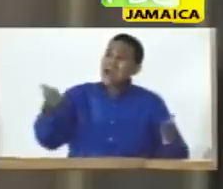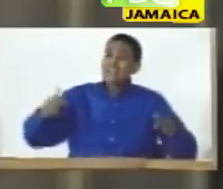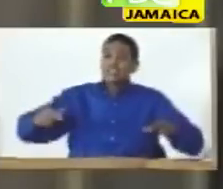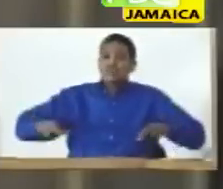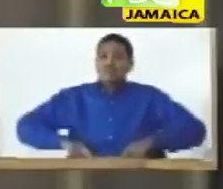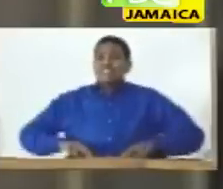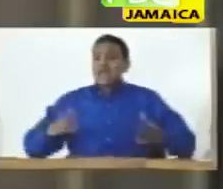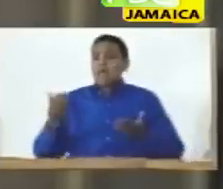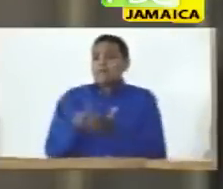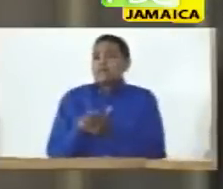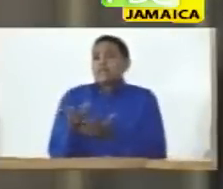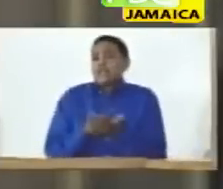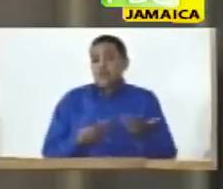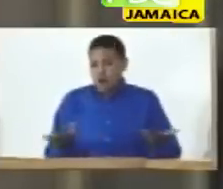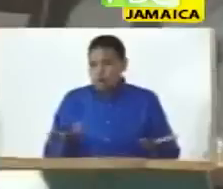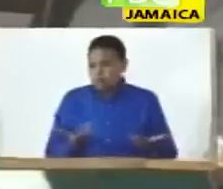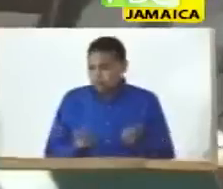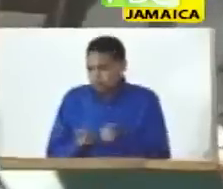income.